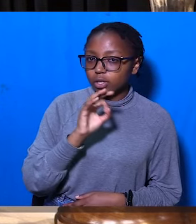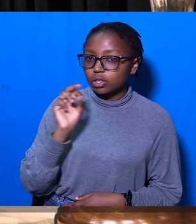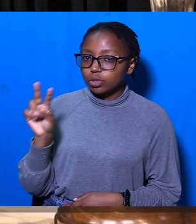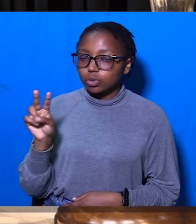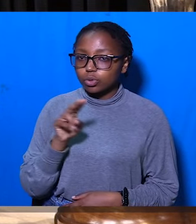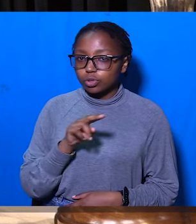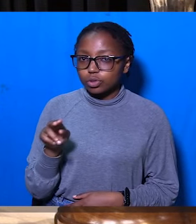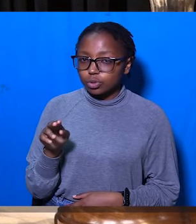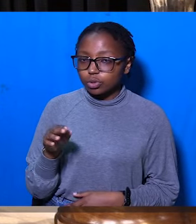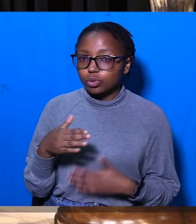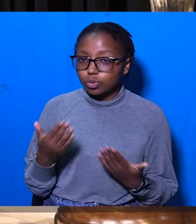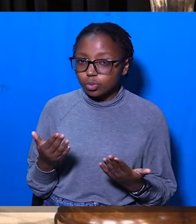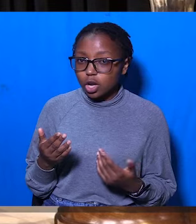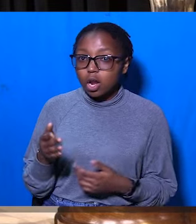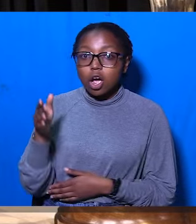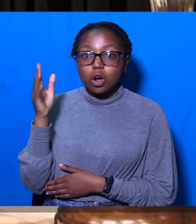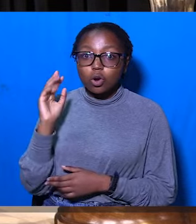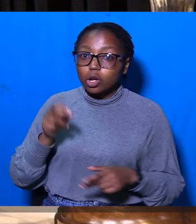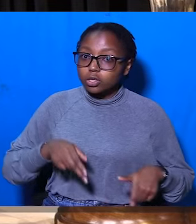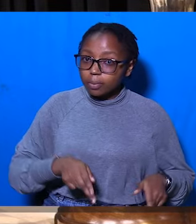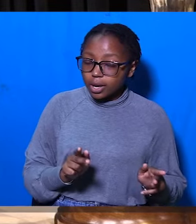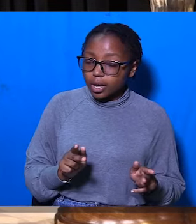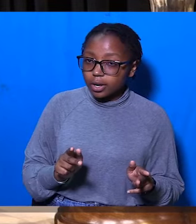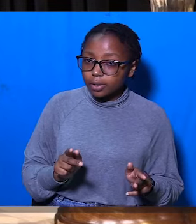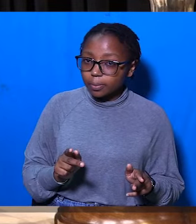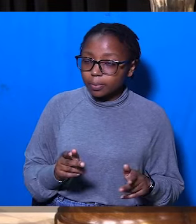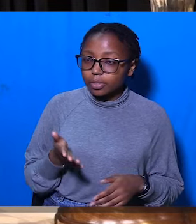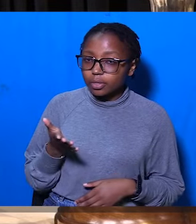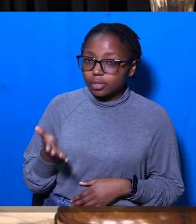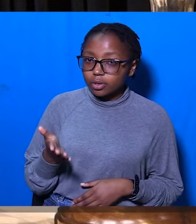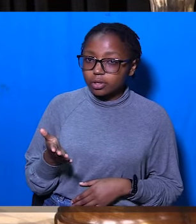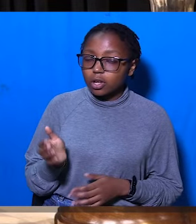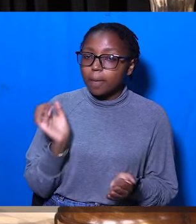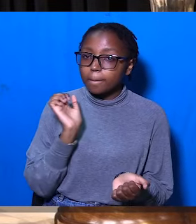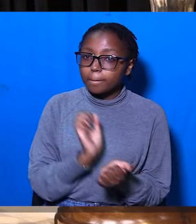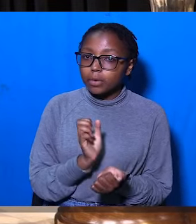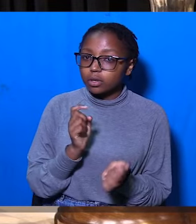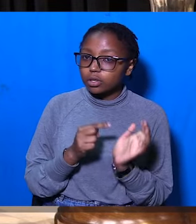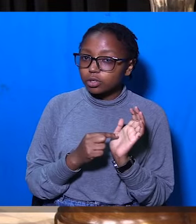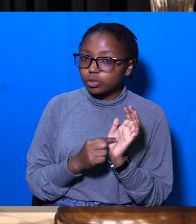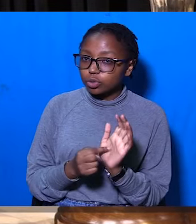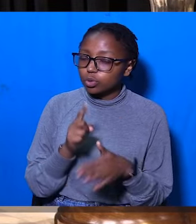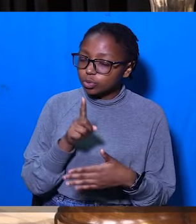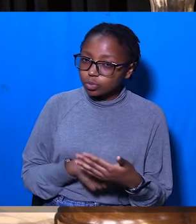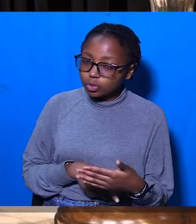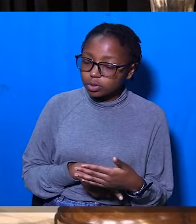plan. Now, in this section, Paul is actually revealing a mystery. He is